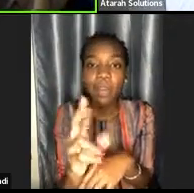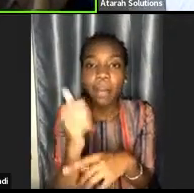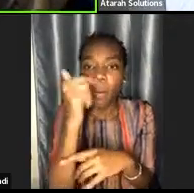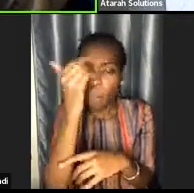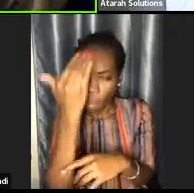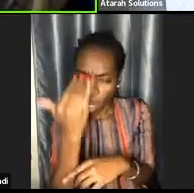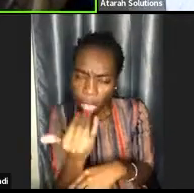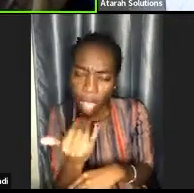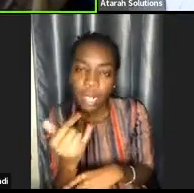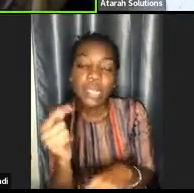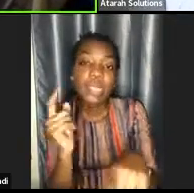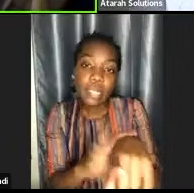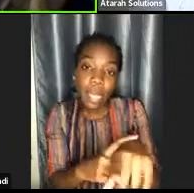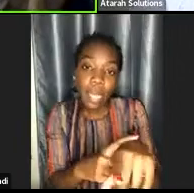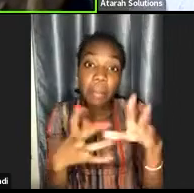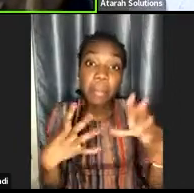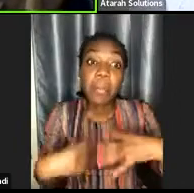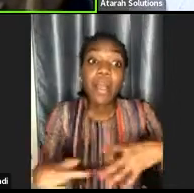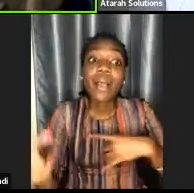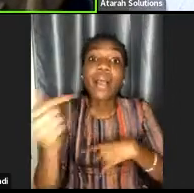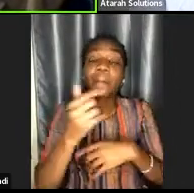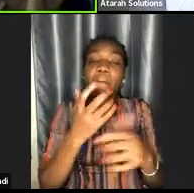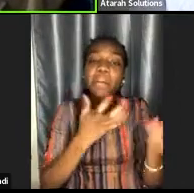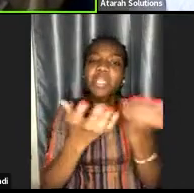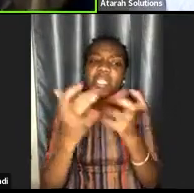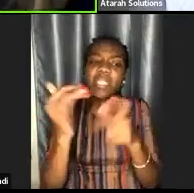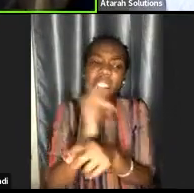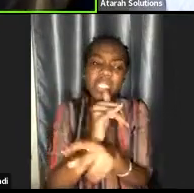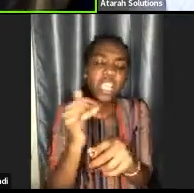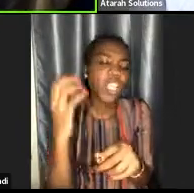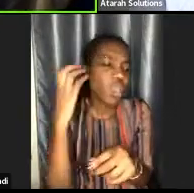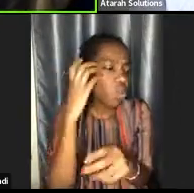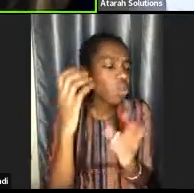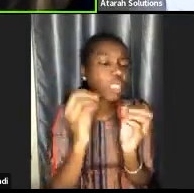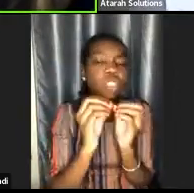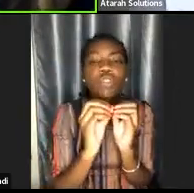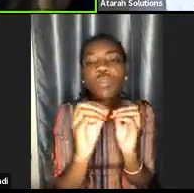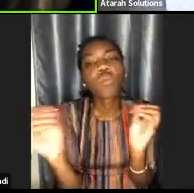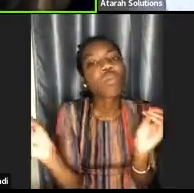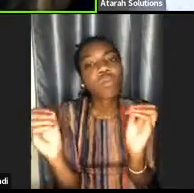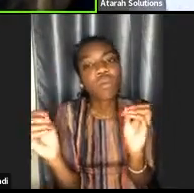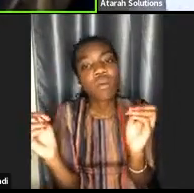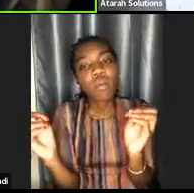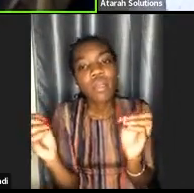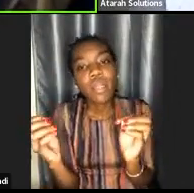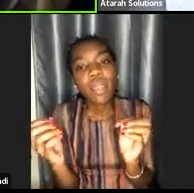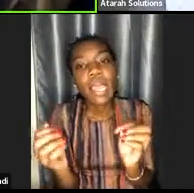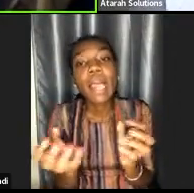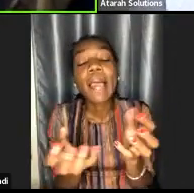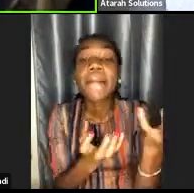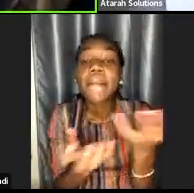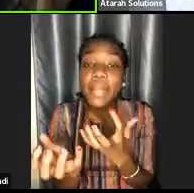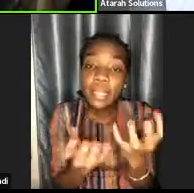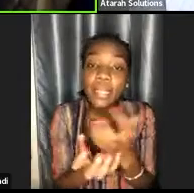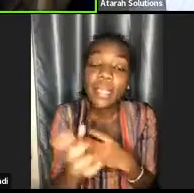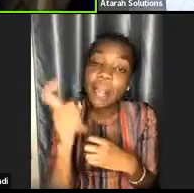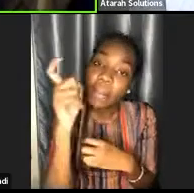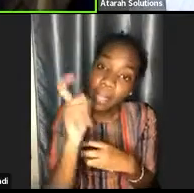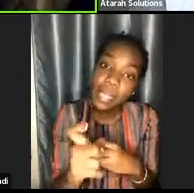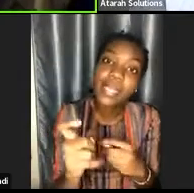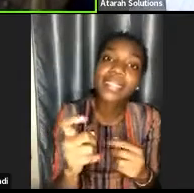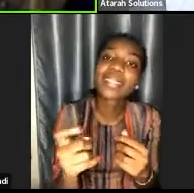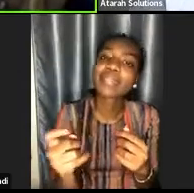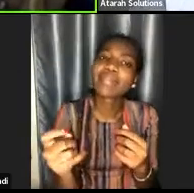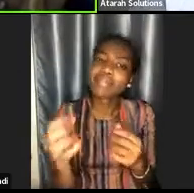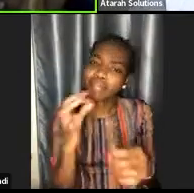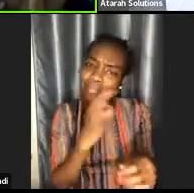investors come, their business is not staying in courts. Their core business is investing. So they want to use most of